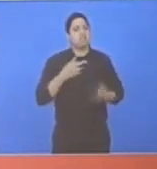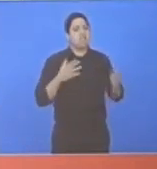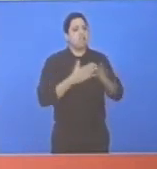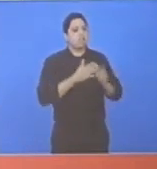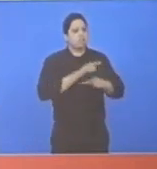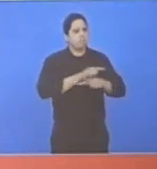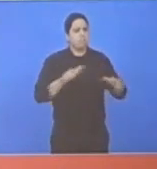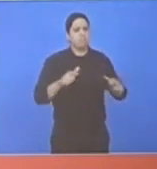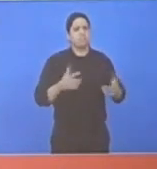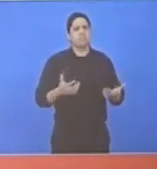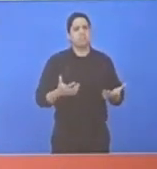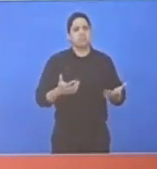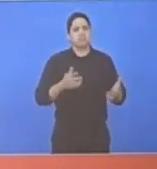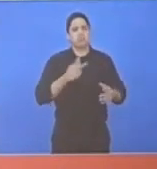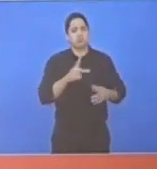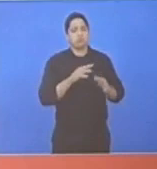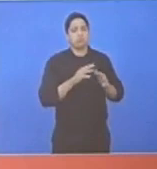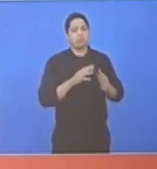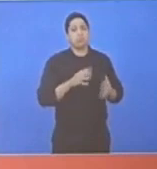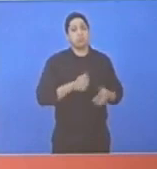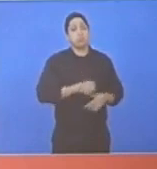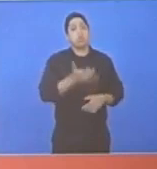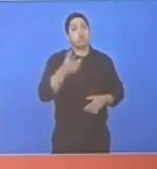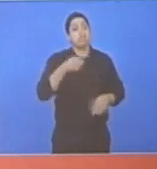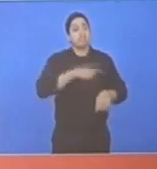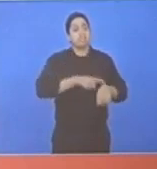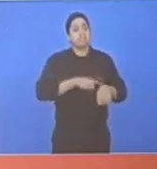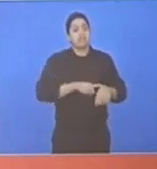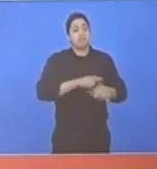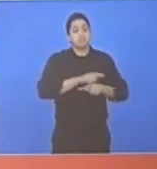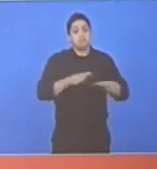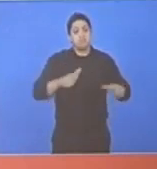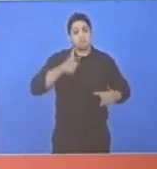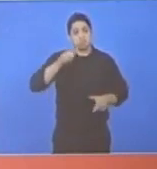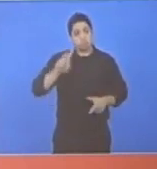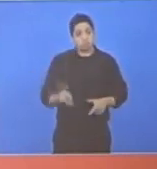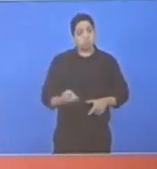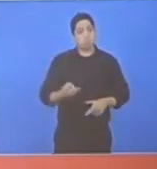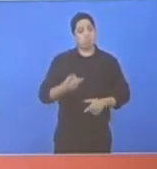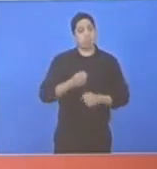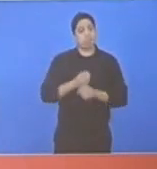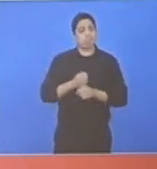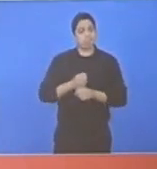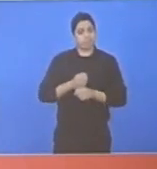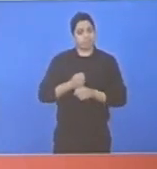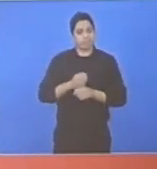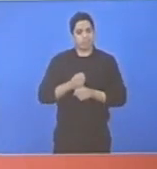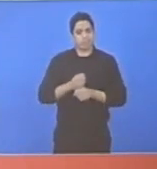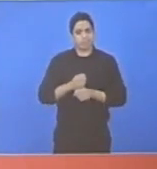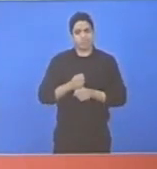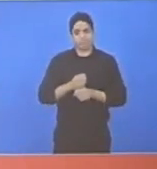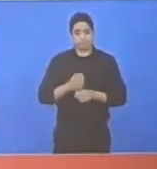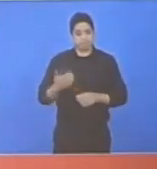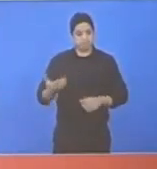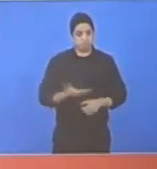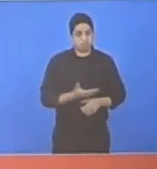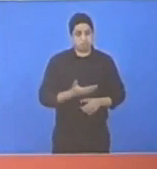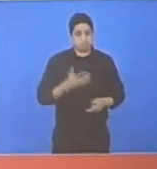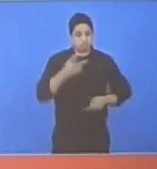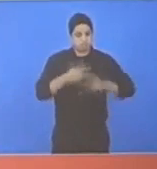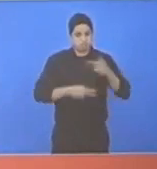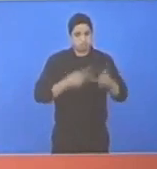Therefore, your house will be deserted. See, 2,000 years. These people who